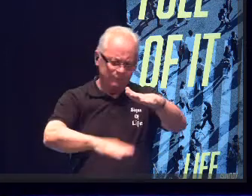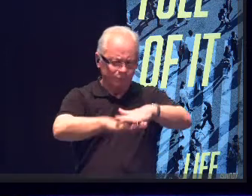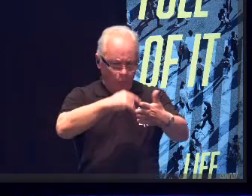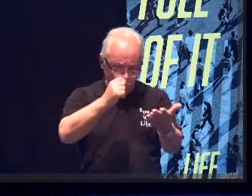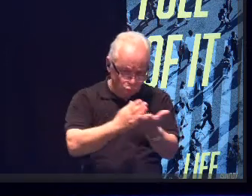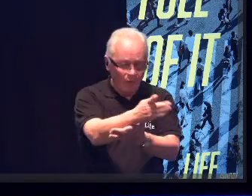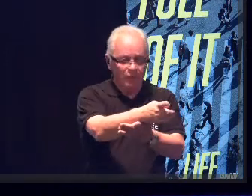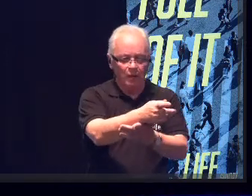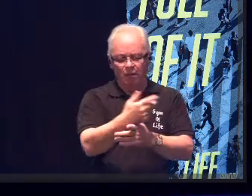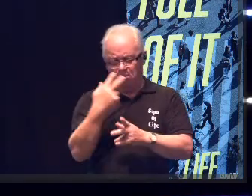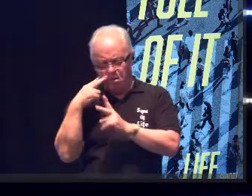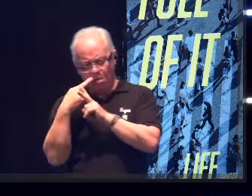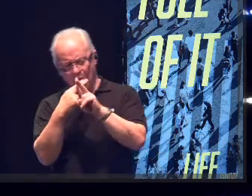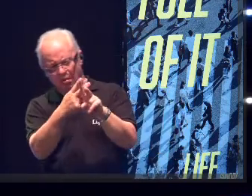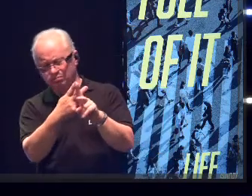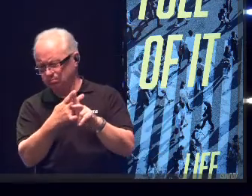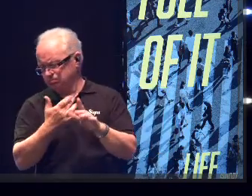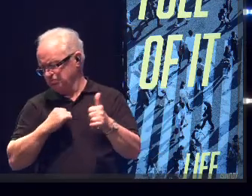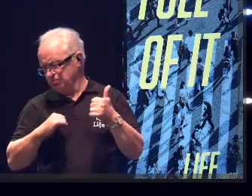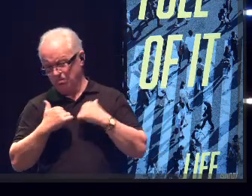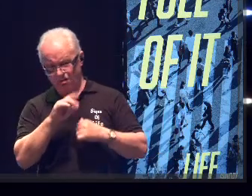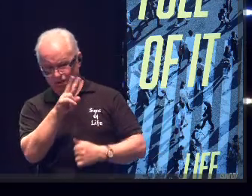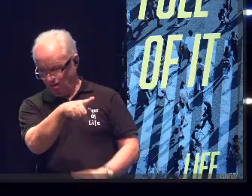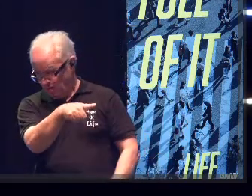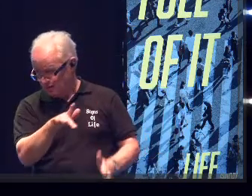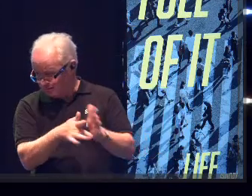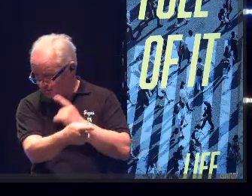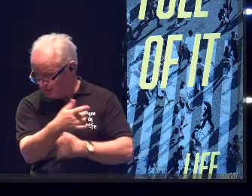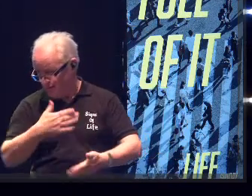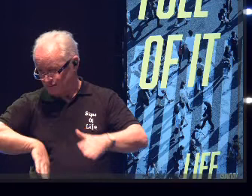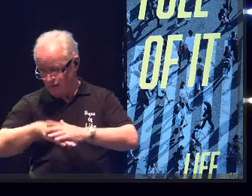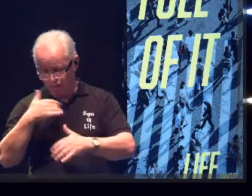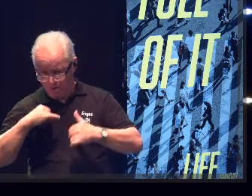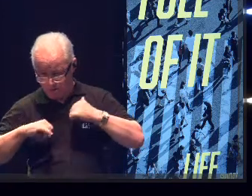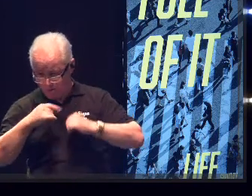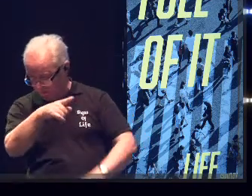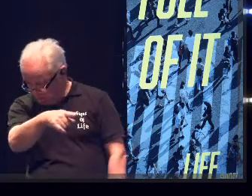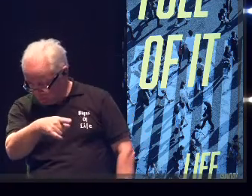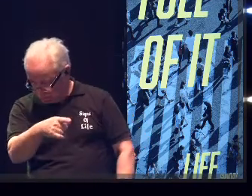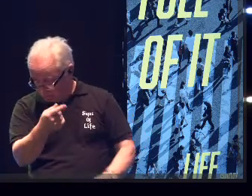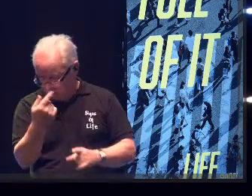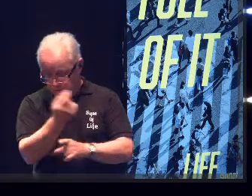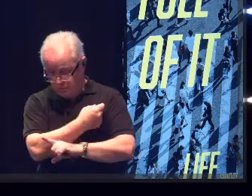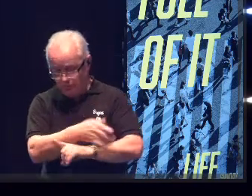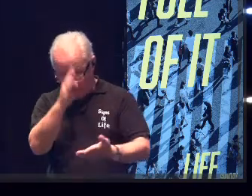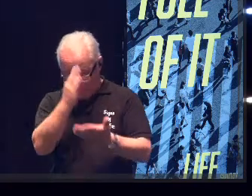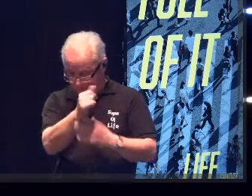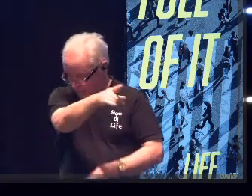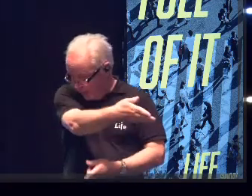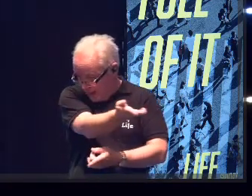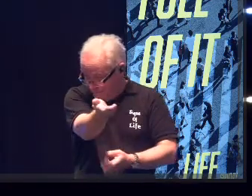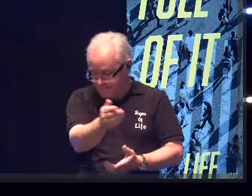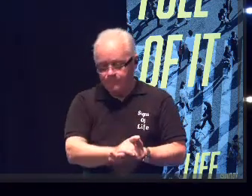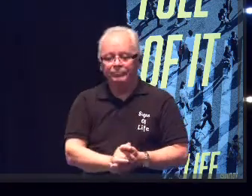arrogant and they see us as dangerous. Just look what happens when somebody tries to speak out on one of the social issues